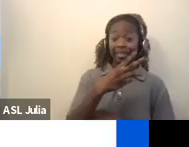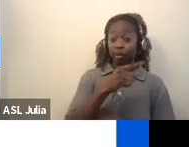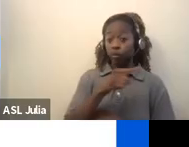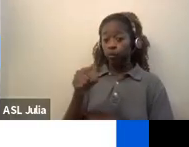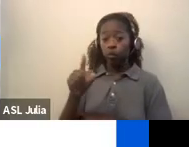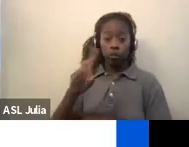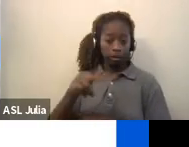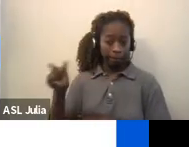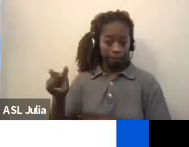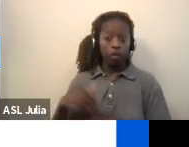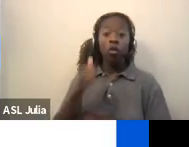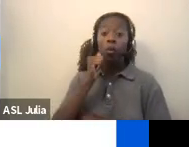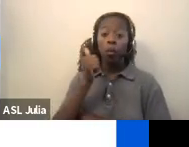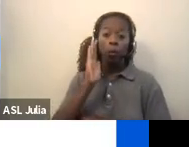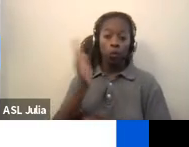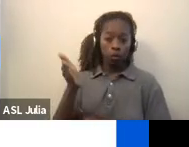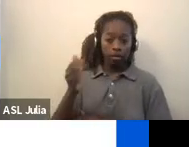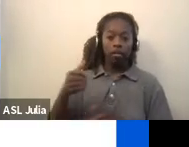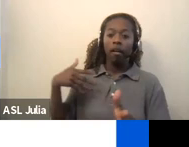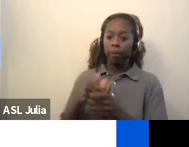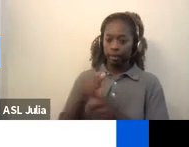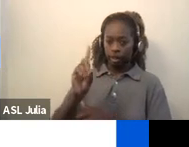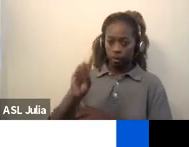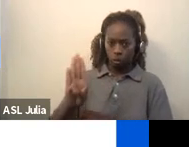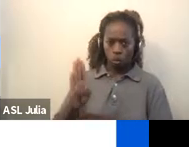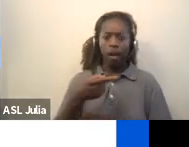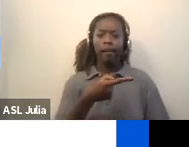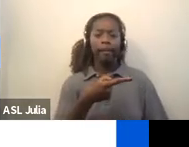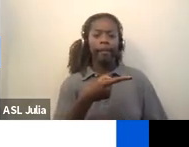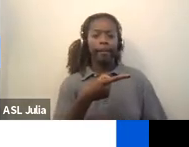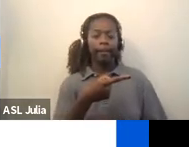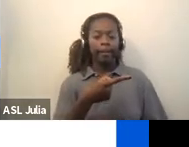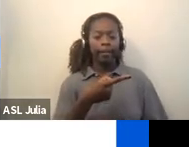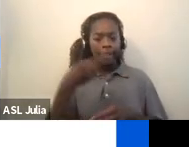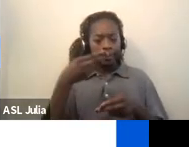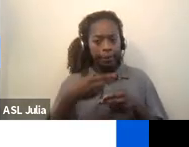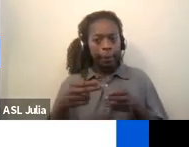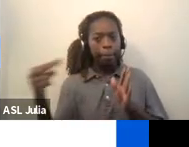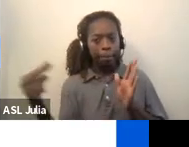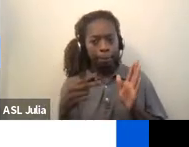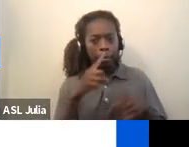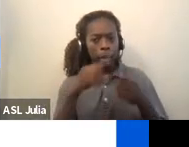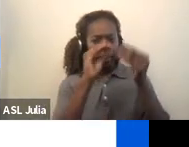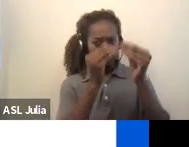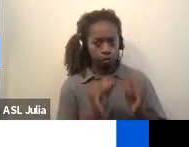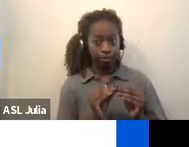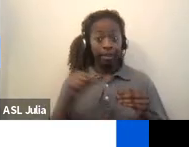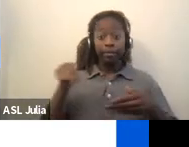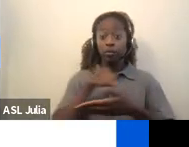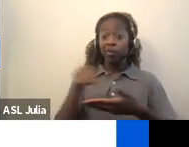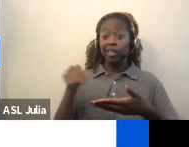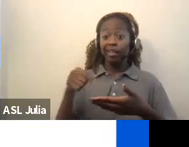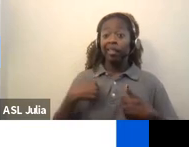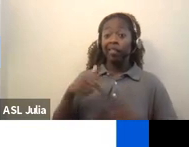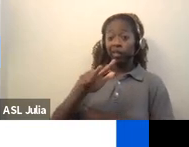be updated tomorrow but here you can see a preview of the updated numbers this week we have 32 positive